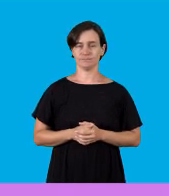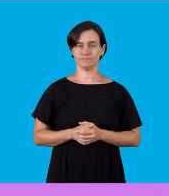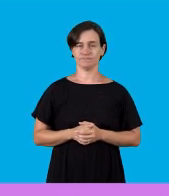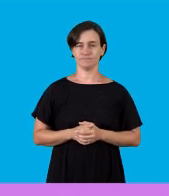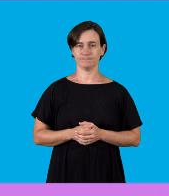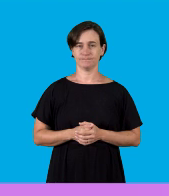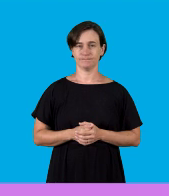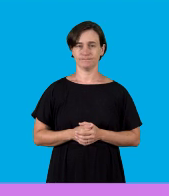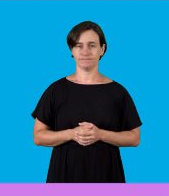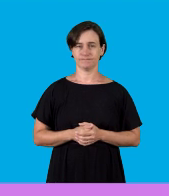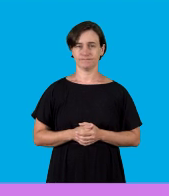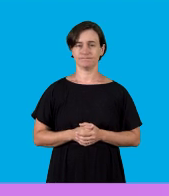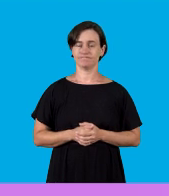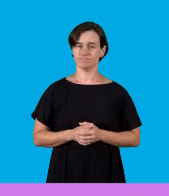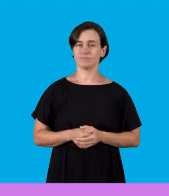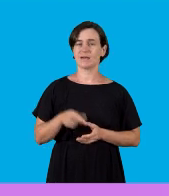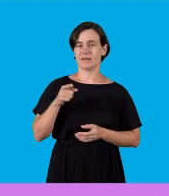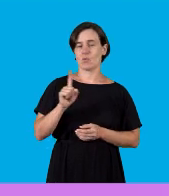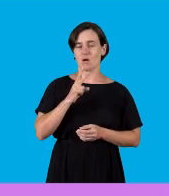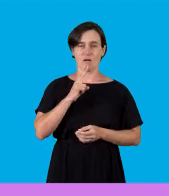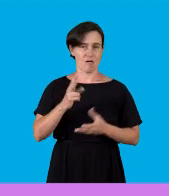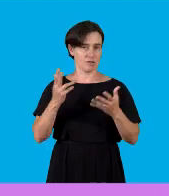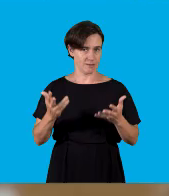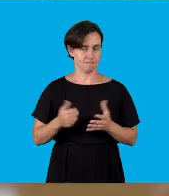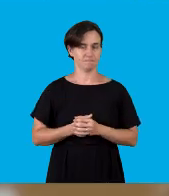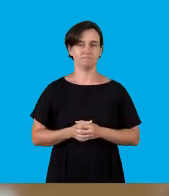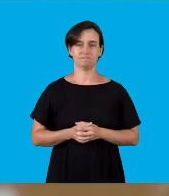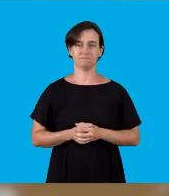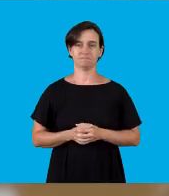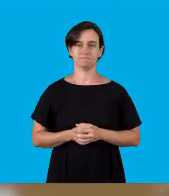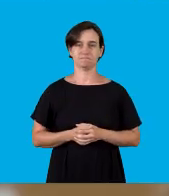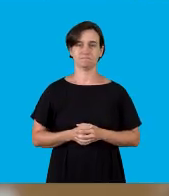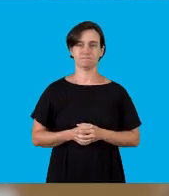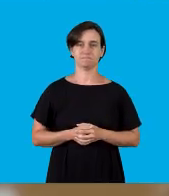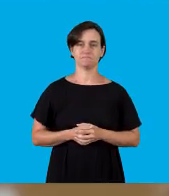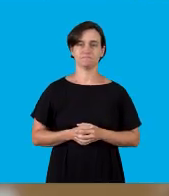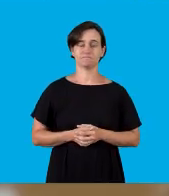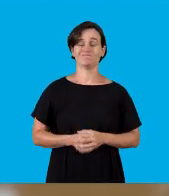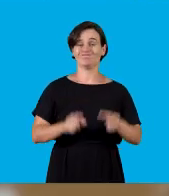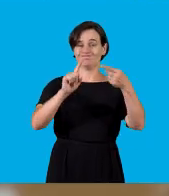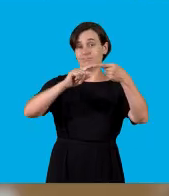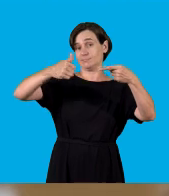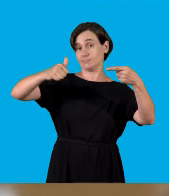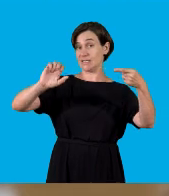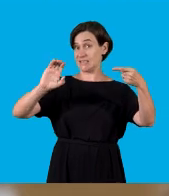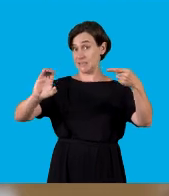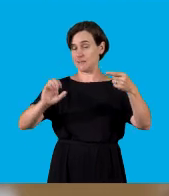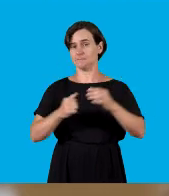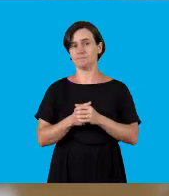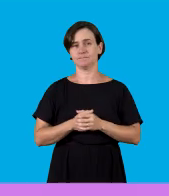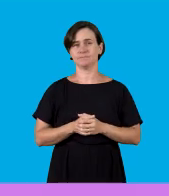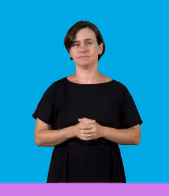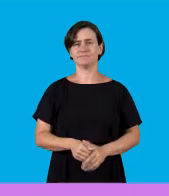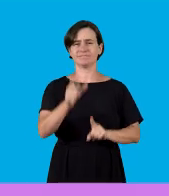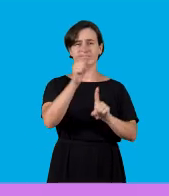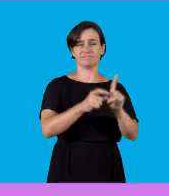67, shop 67. So that is our answer. Okay, question C says, Faith